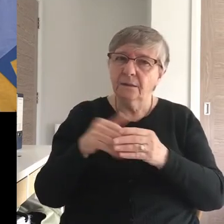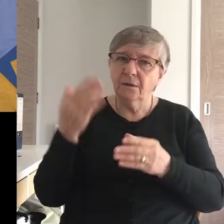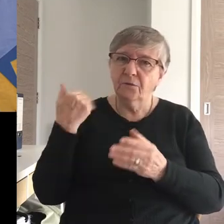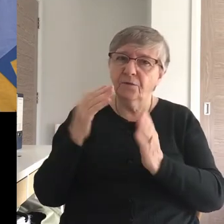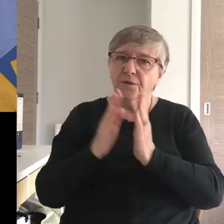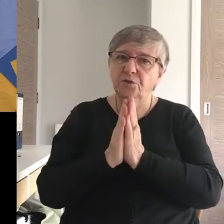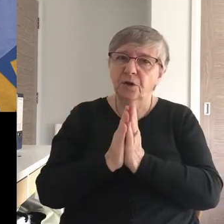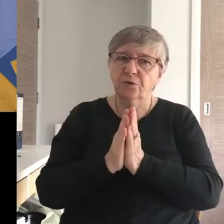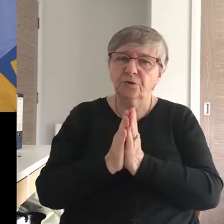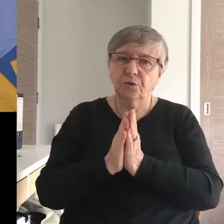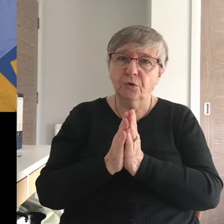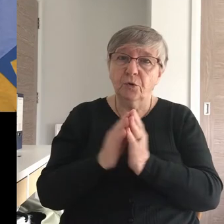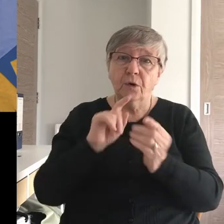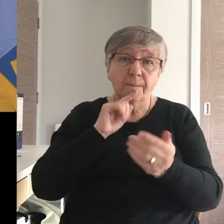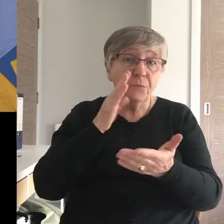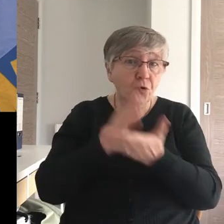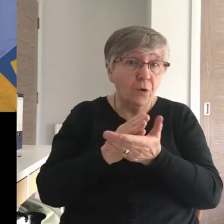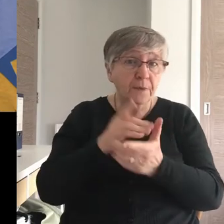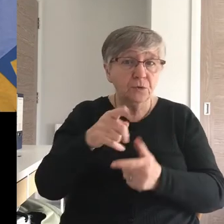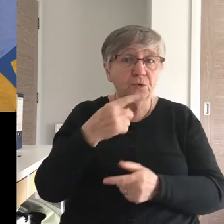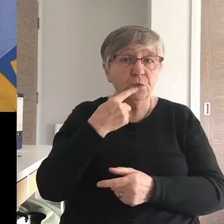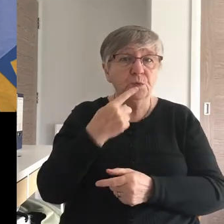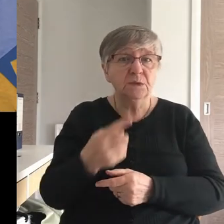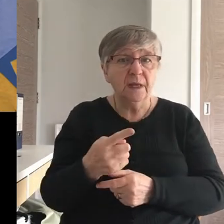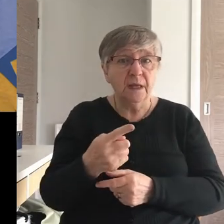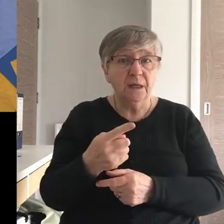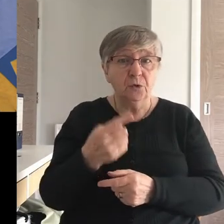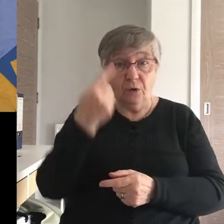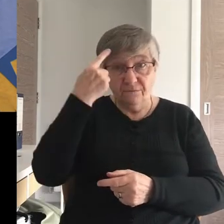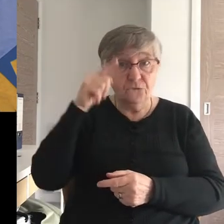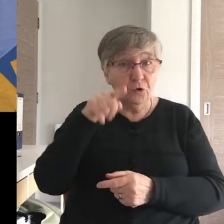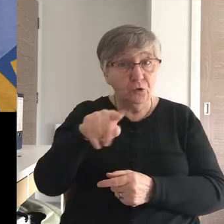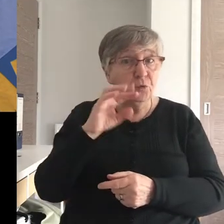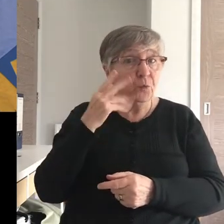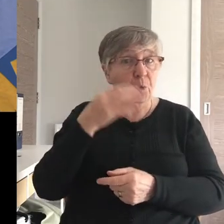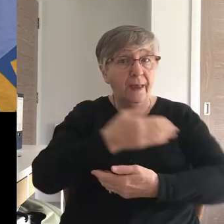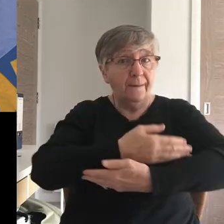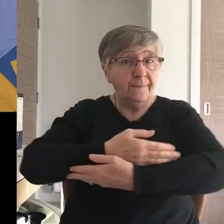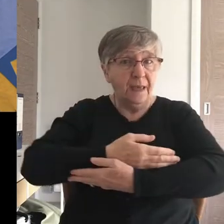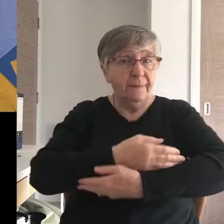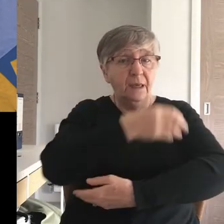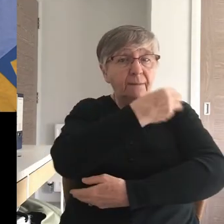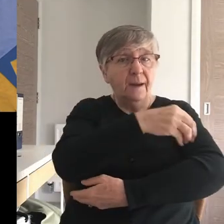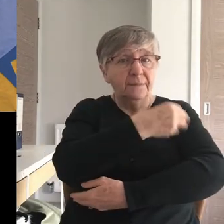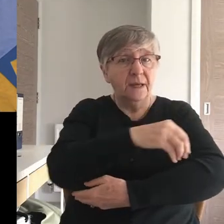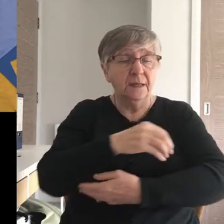or the promises that were made by you or on your behalf when you were baptized.